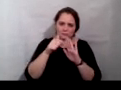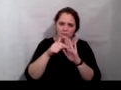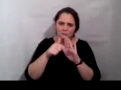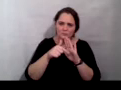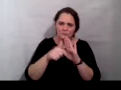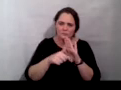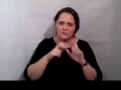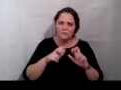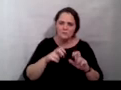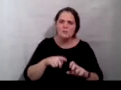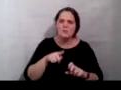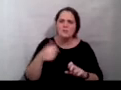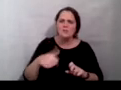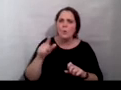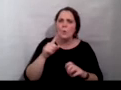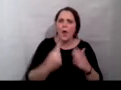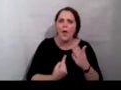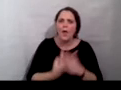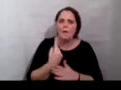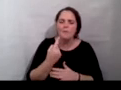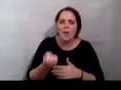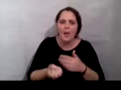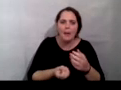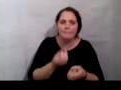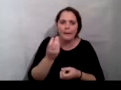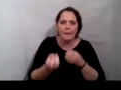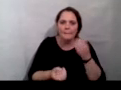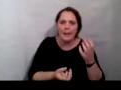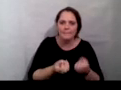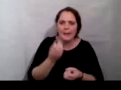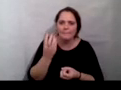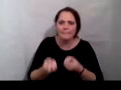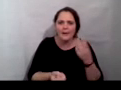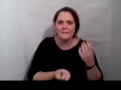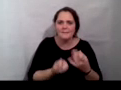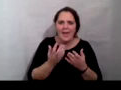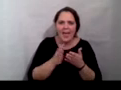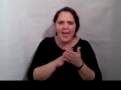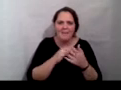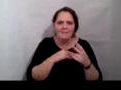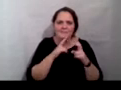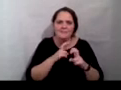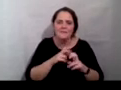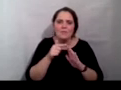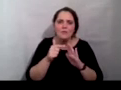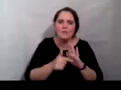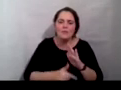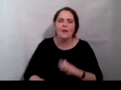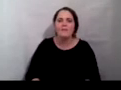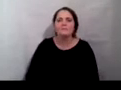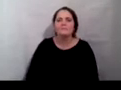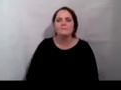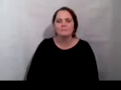in down into what's going on here. How do I tap into this?